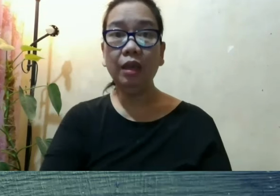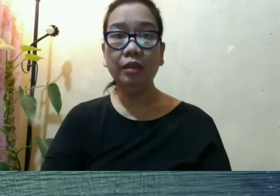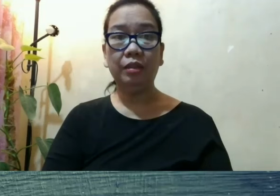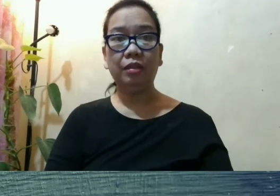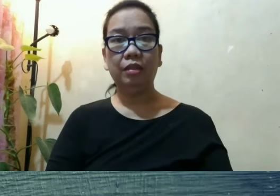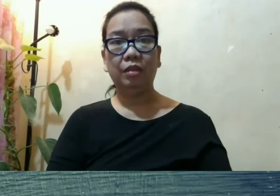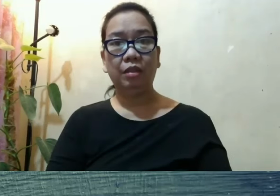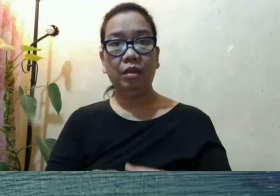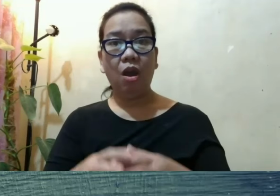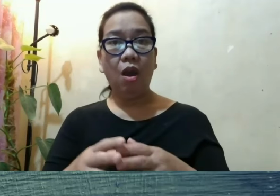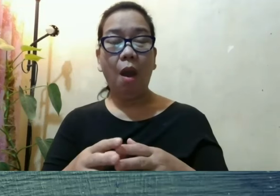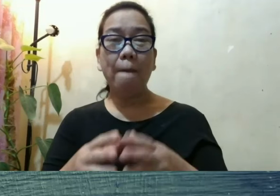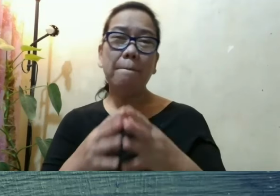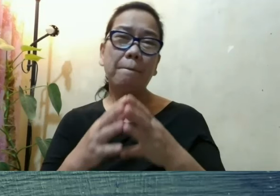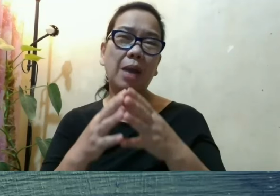And